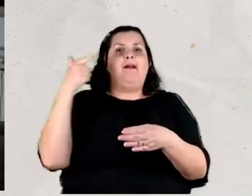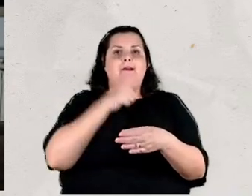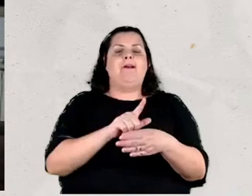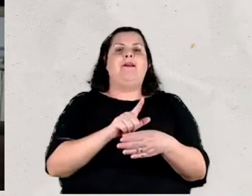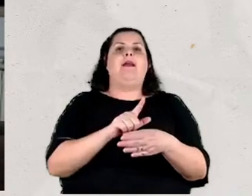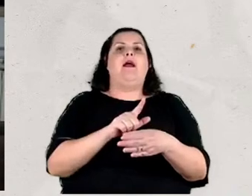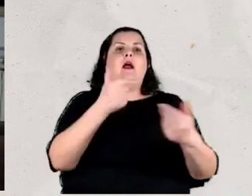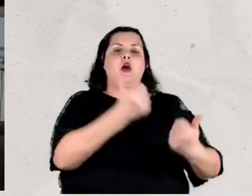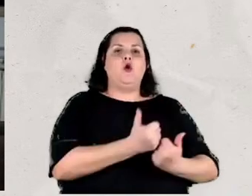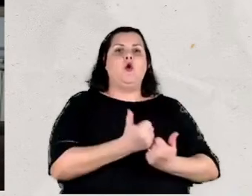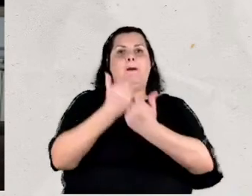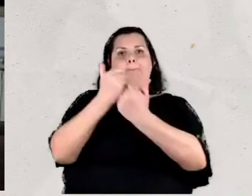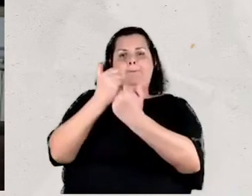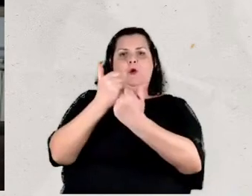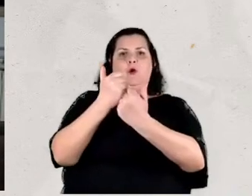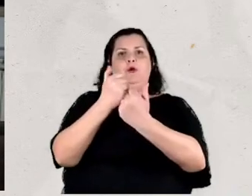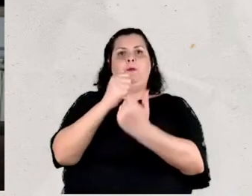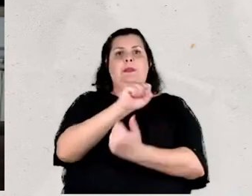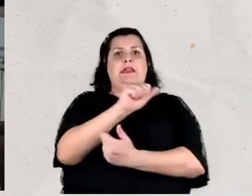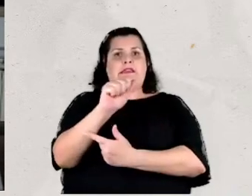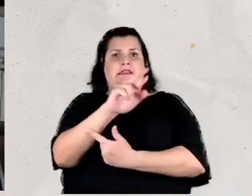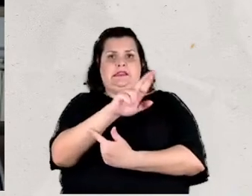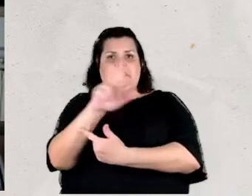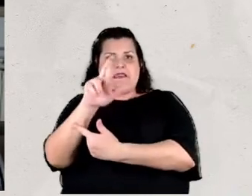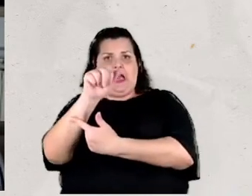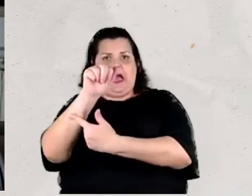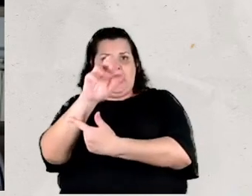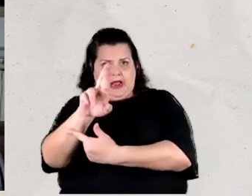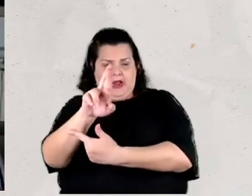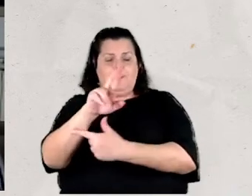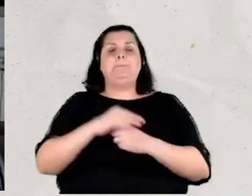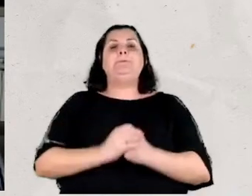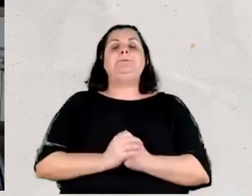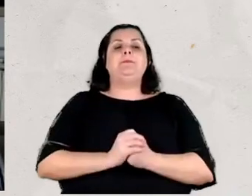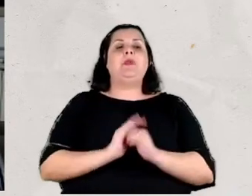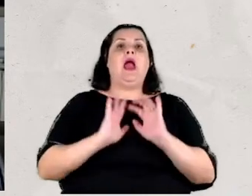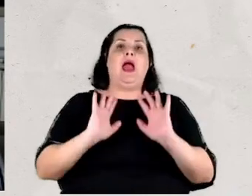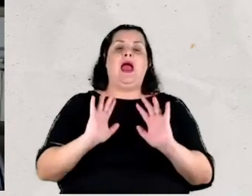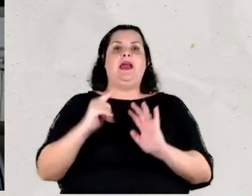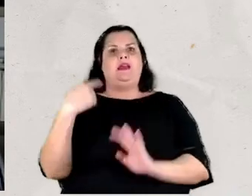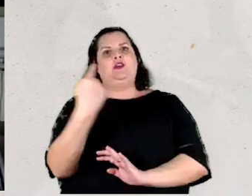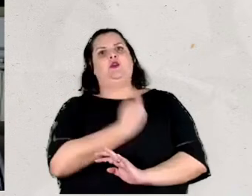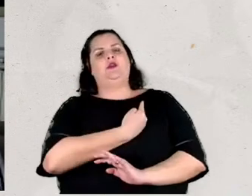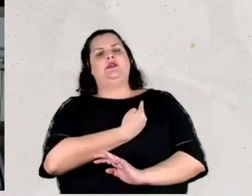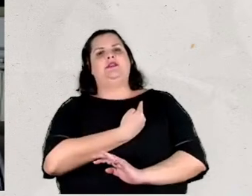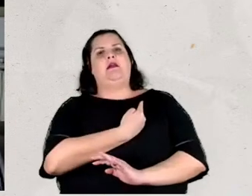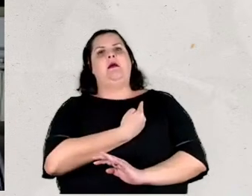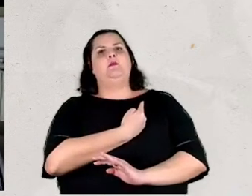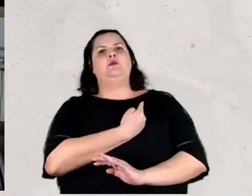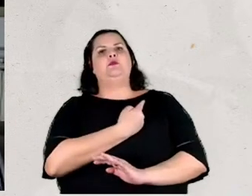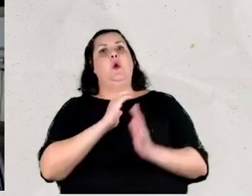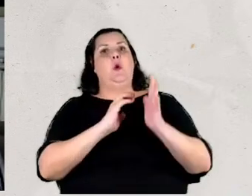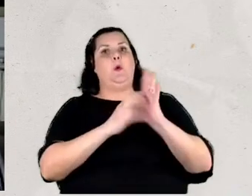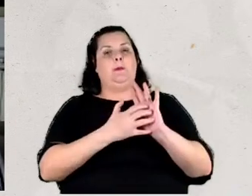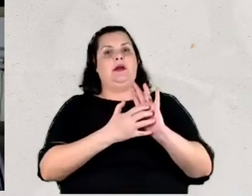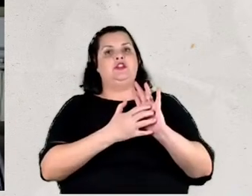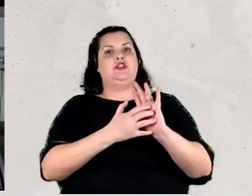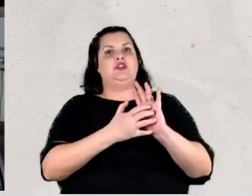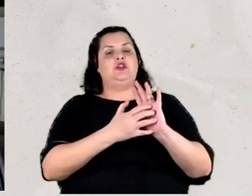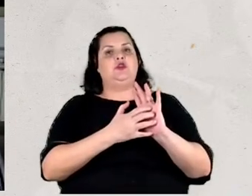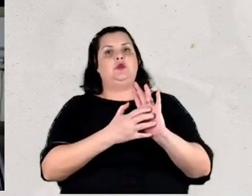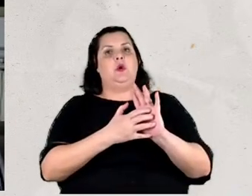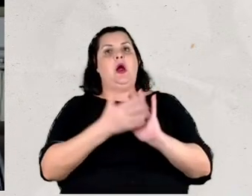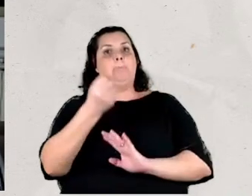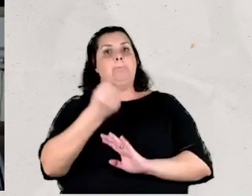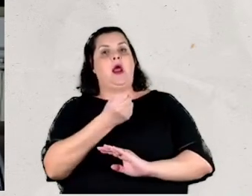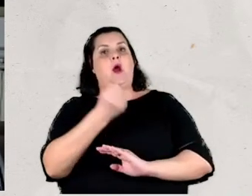and Benny Gantz, the blue and white party. So I think we're really looking at, and I hope that